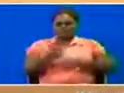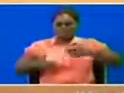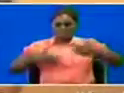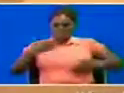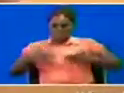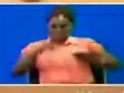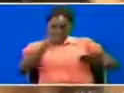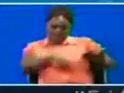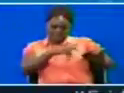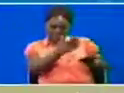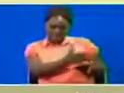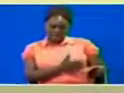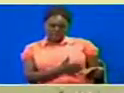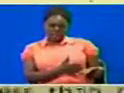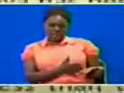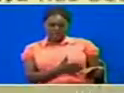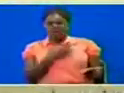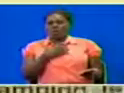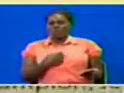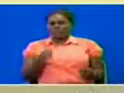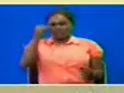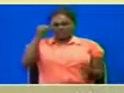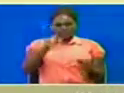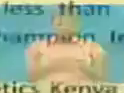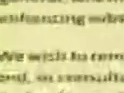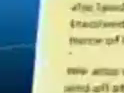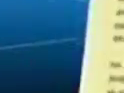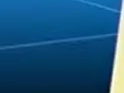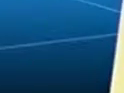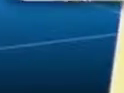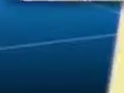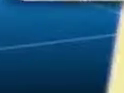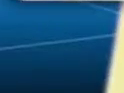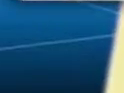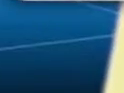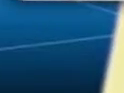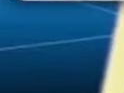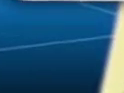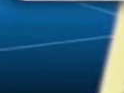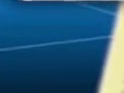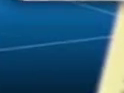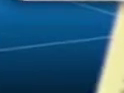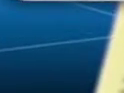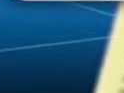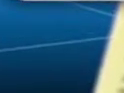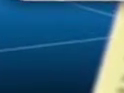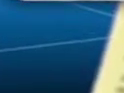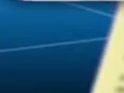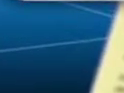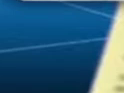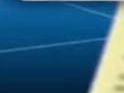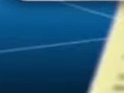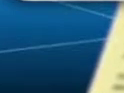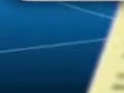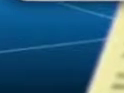it read in part, "We wish to remind our athletes that they will be held responsible for any doping offenses, and in consultation with